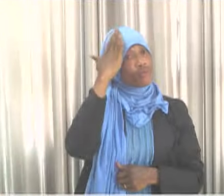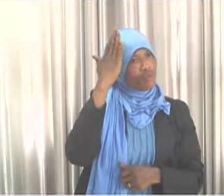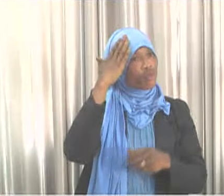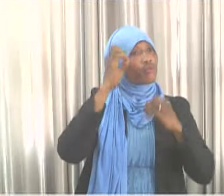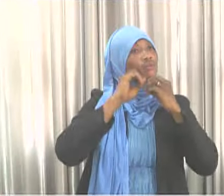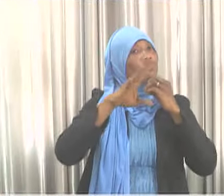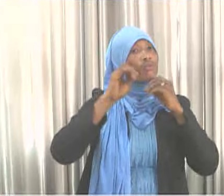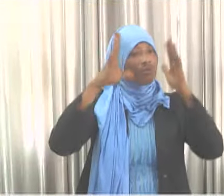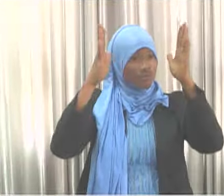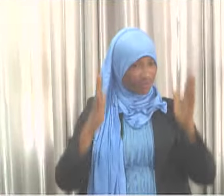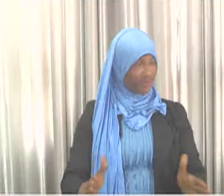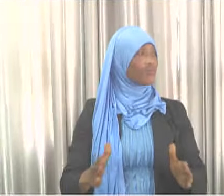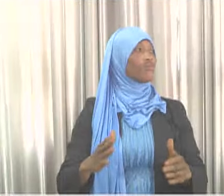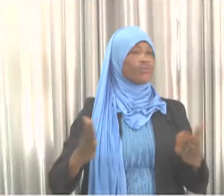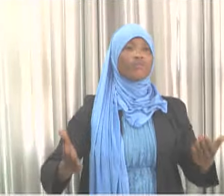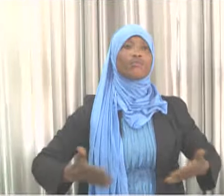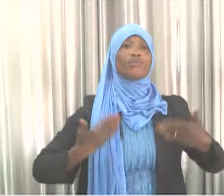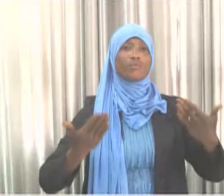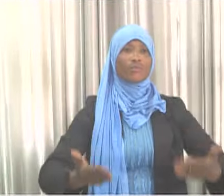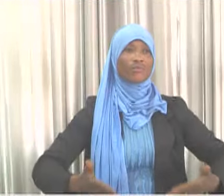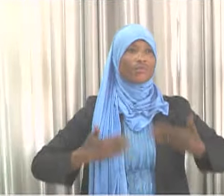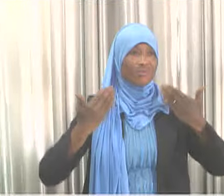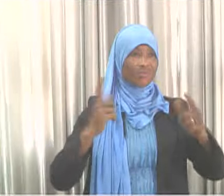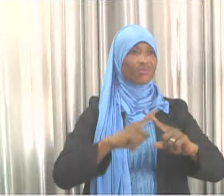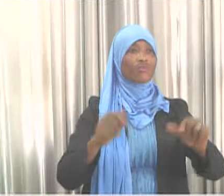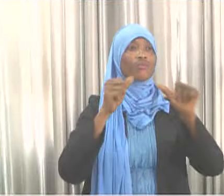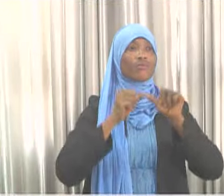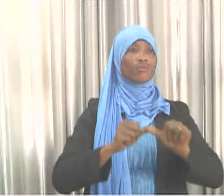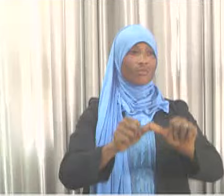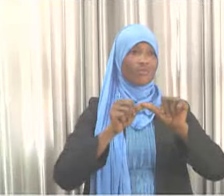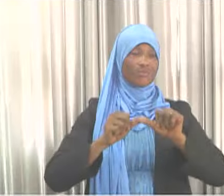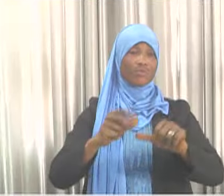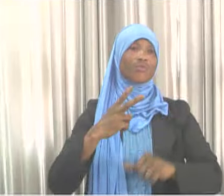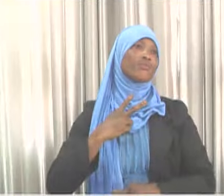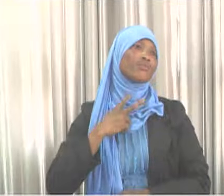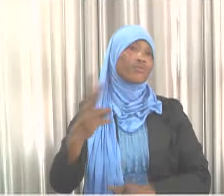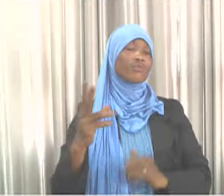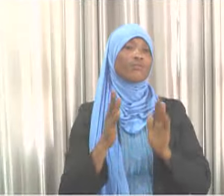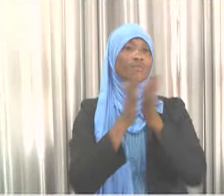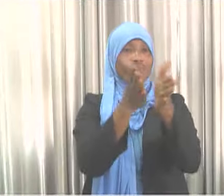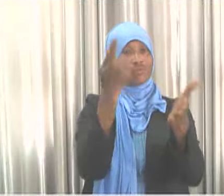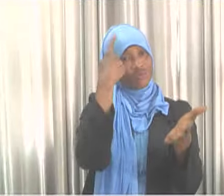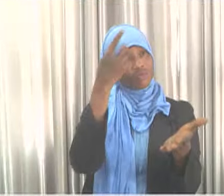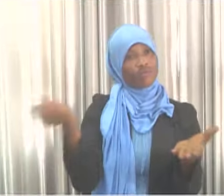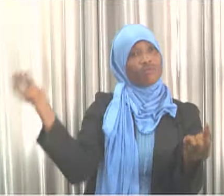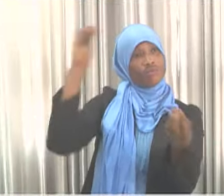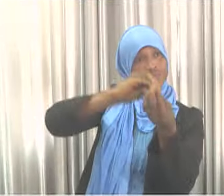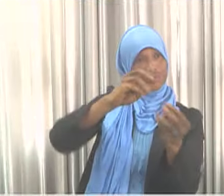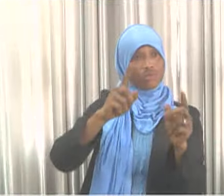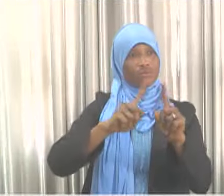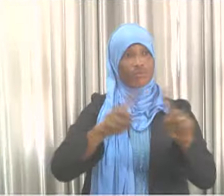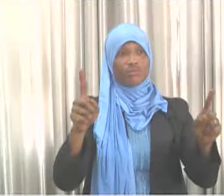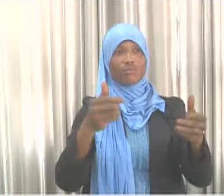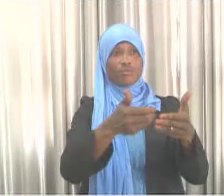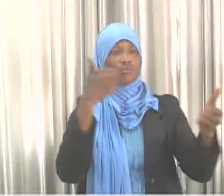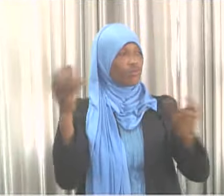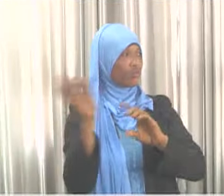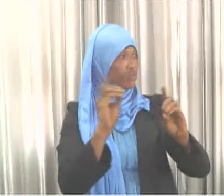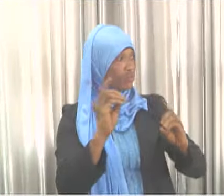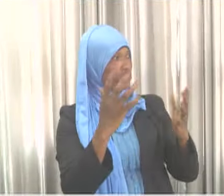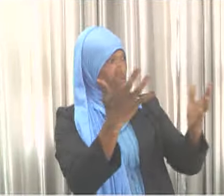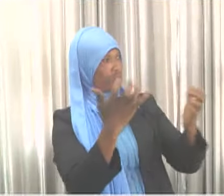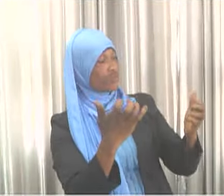are now, we are glad, but we still get for use, we protest voice for ask for more. But before I do that, I want to